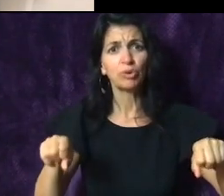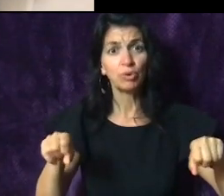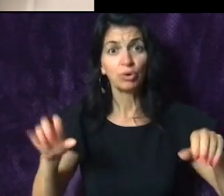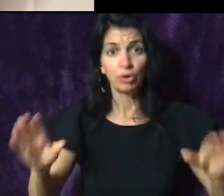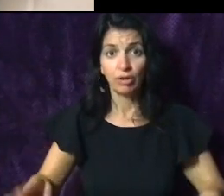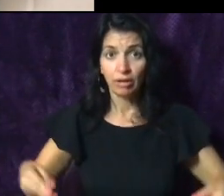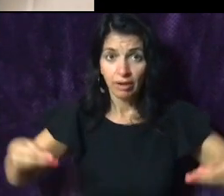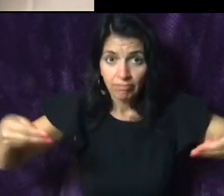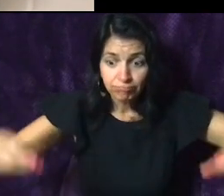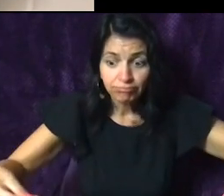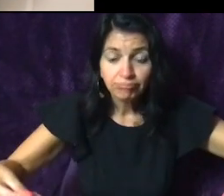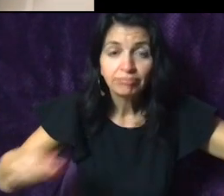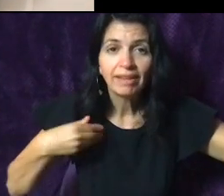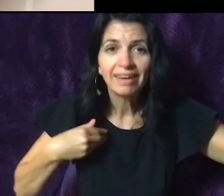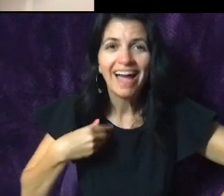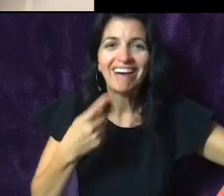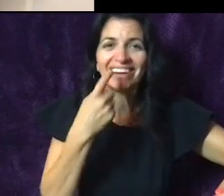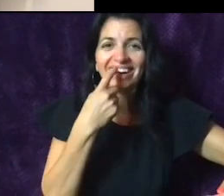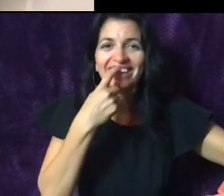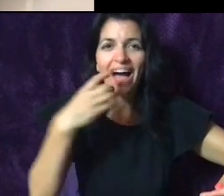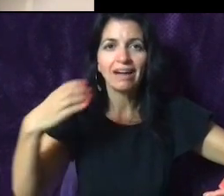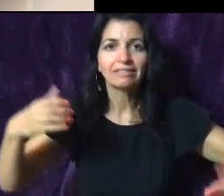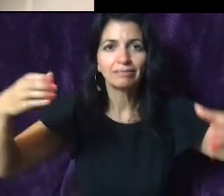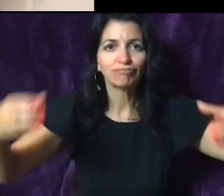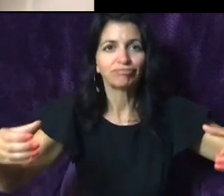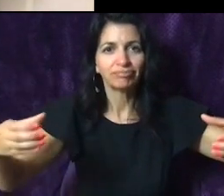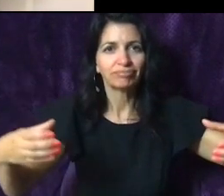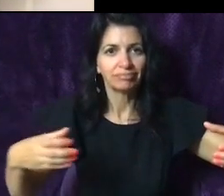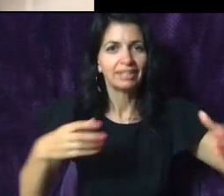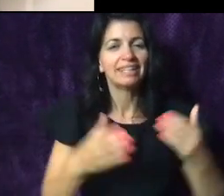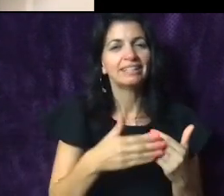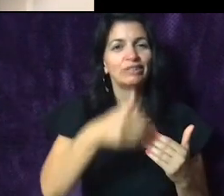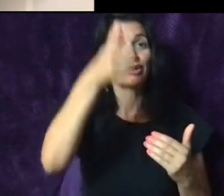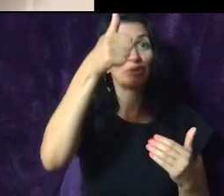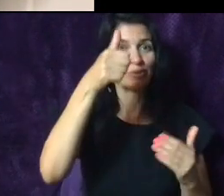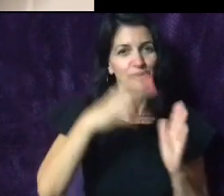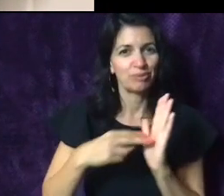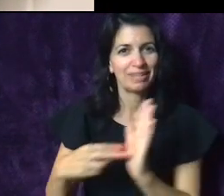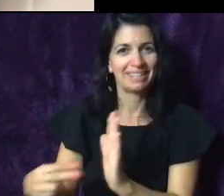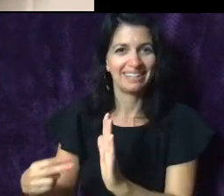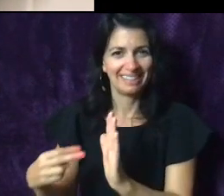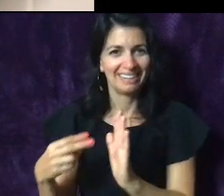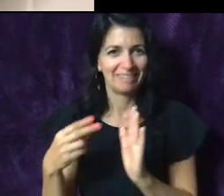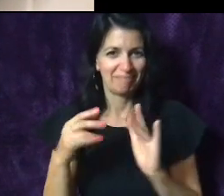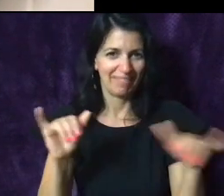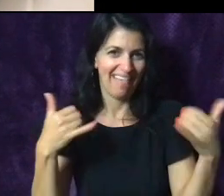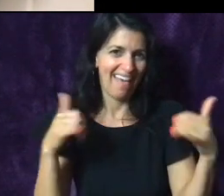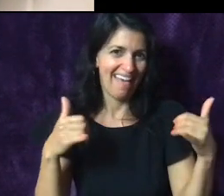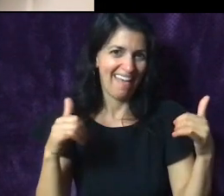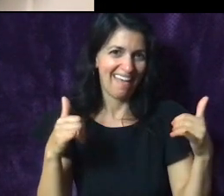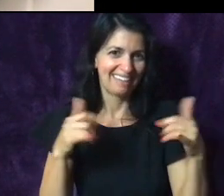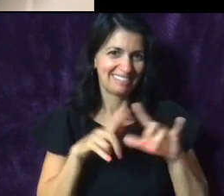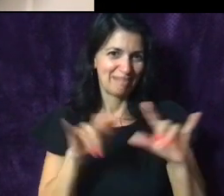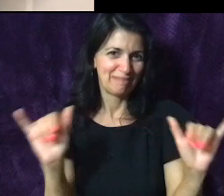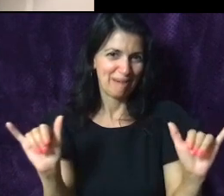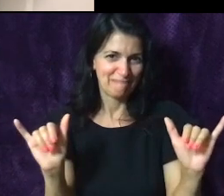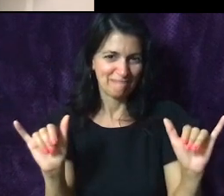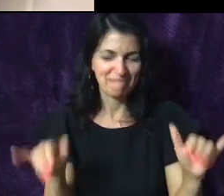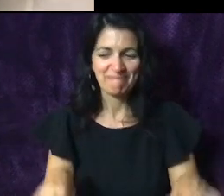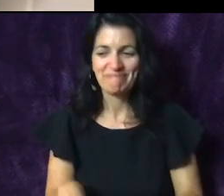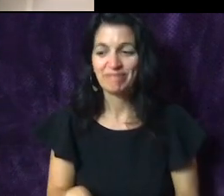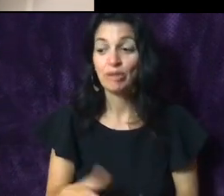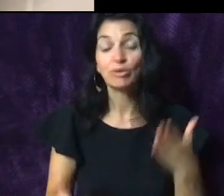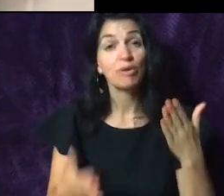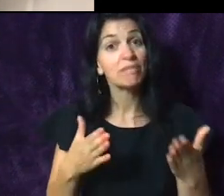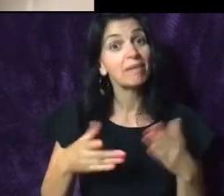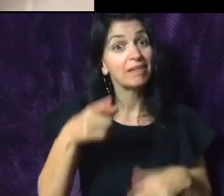next to the lines you play, you could do that too, so it's a little easier to read and play. So you may notice that this